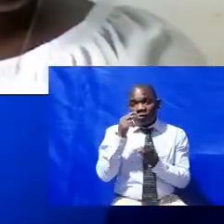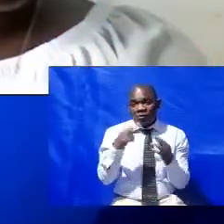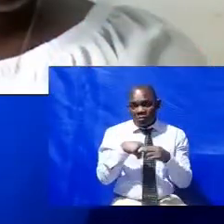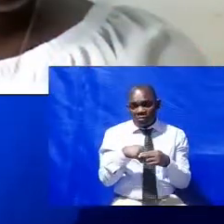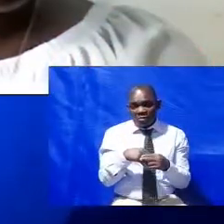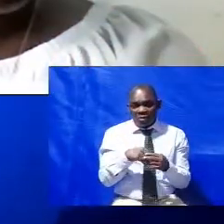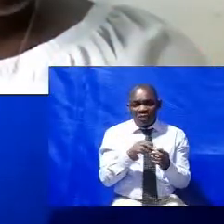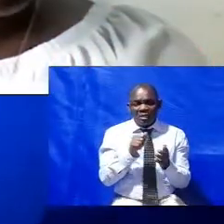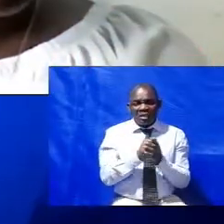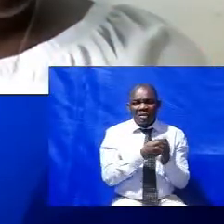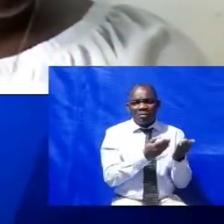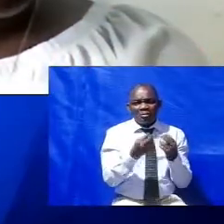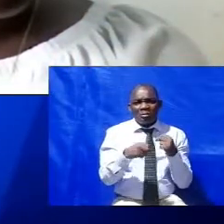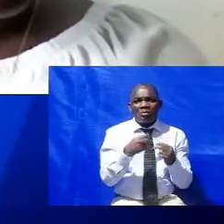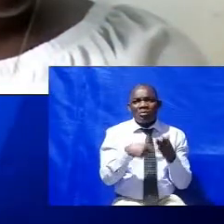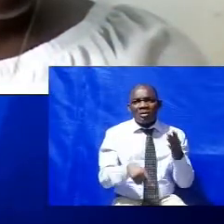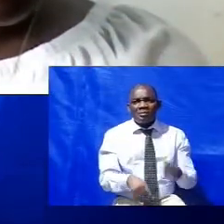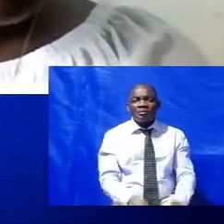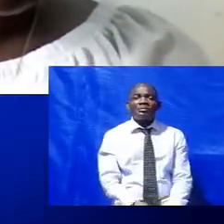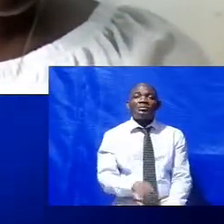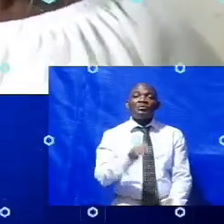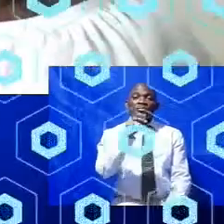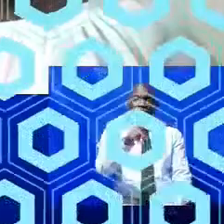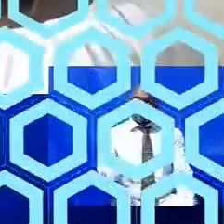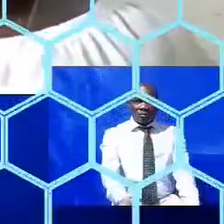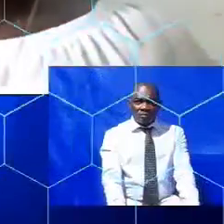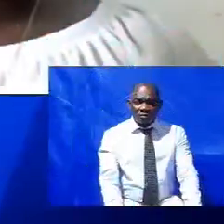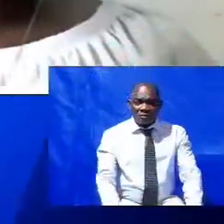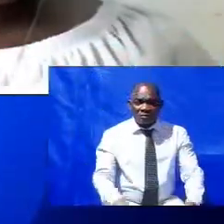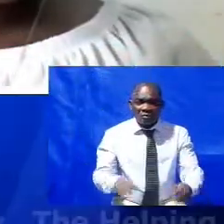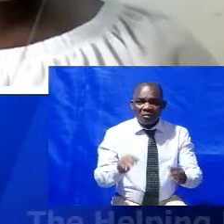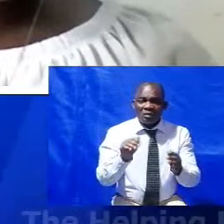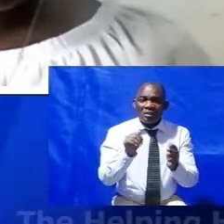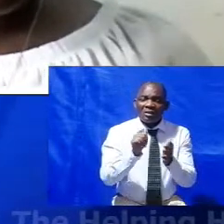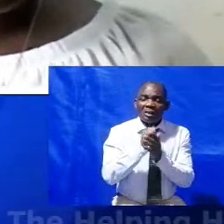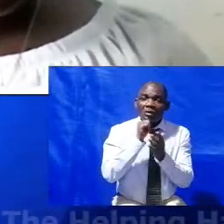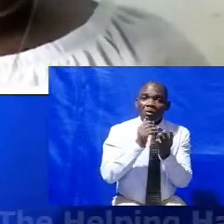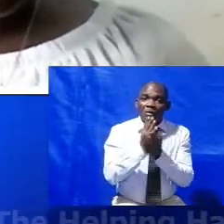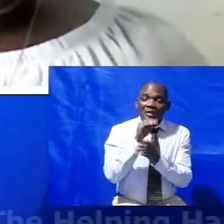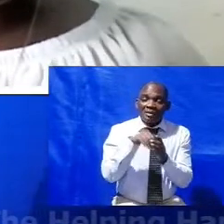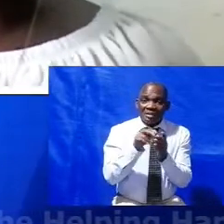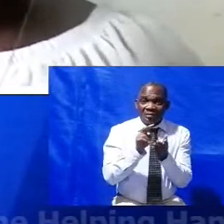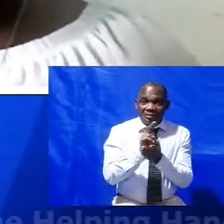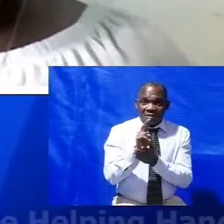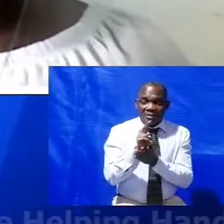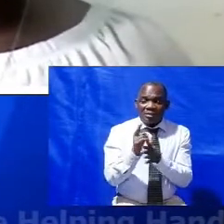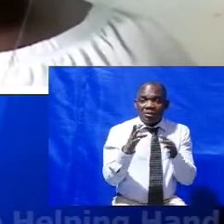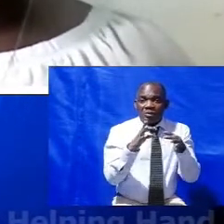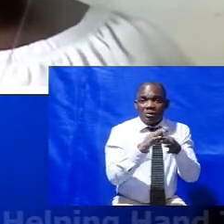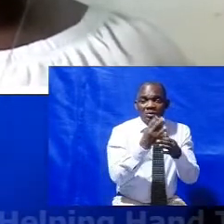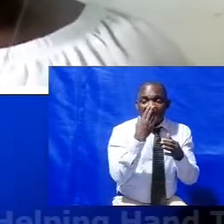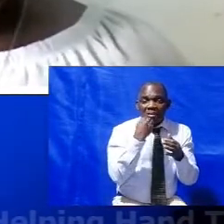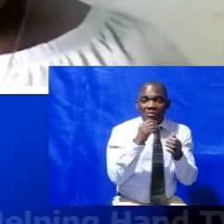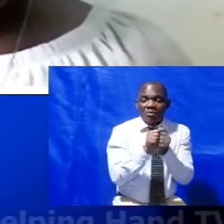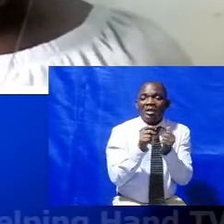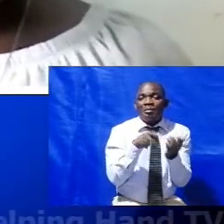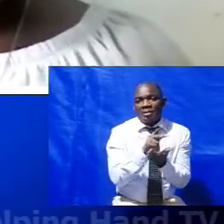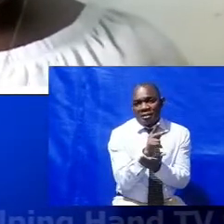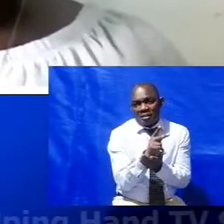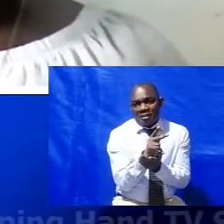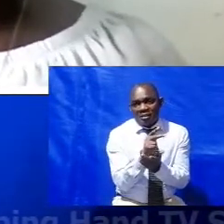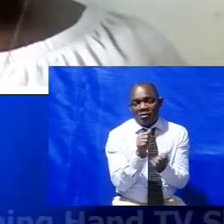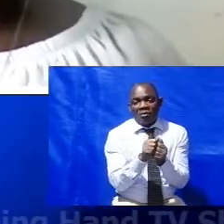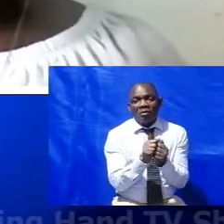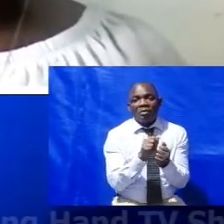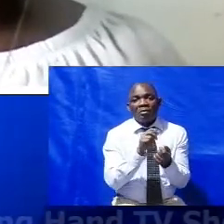that it created a problem later on. What problem was that? So it is actually illegal. It was illegal in the university I was